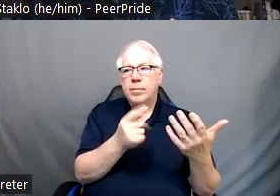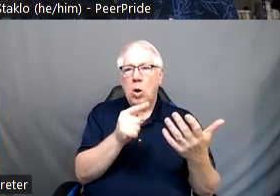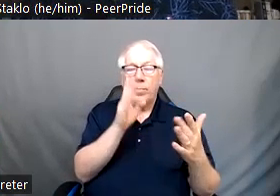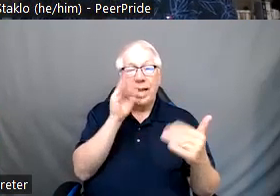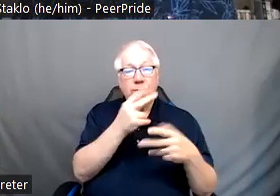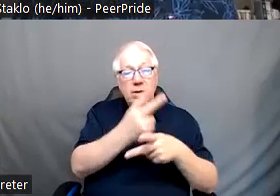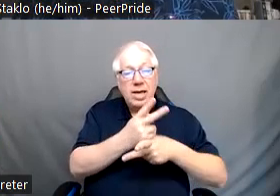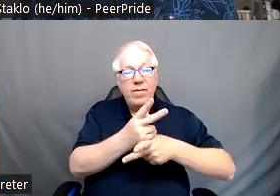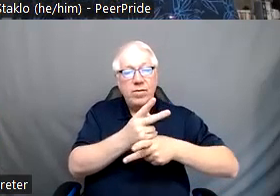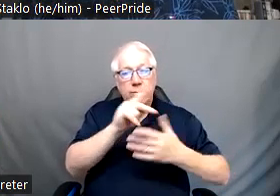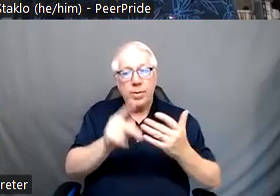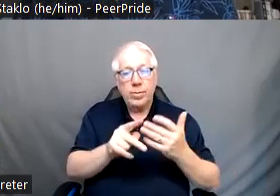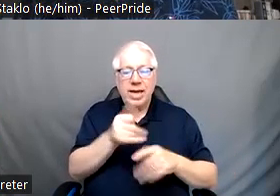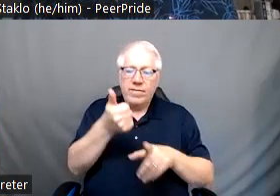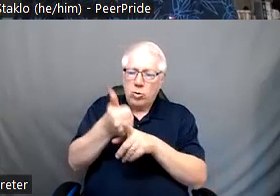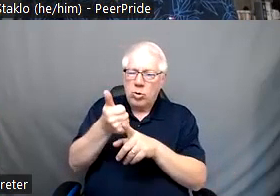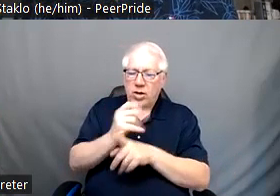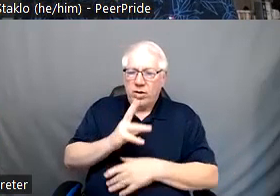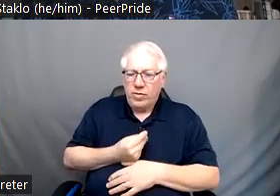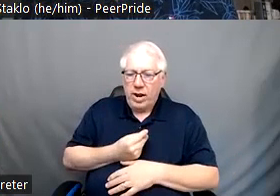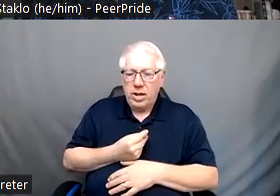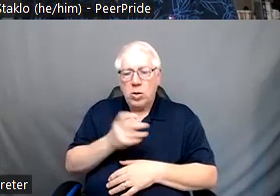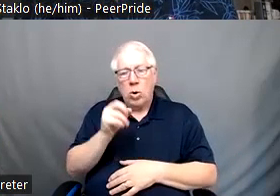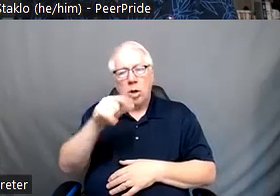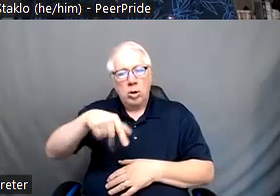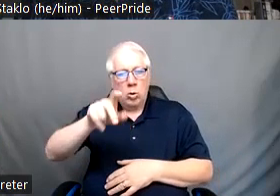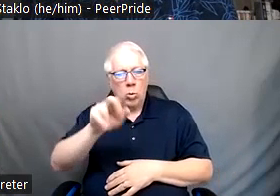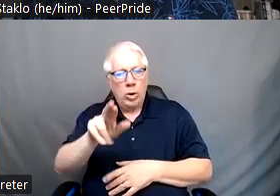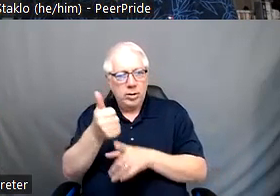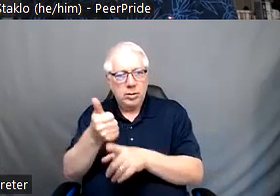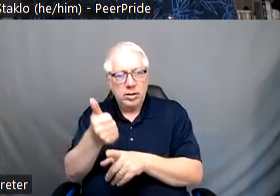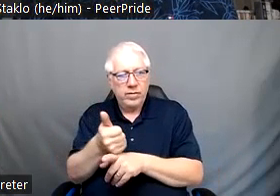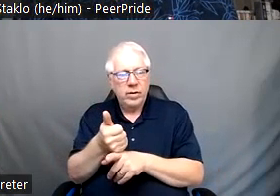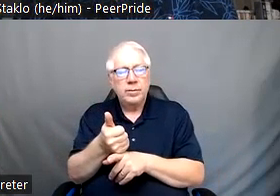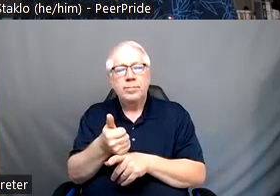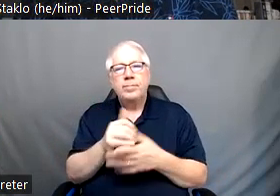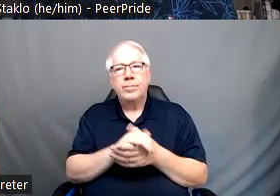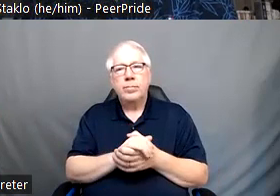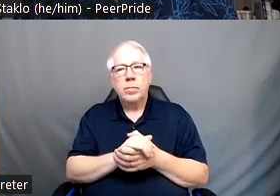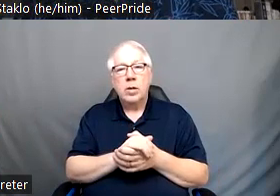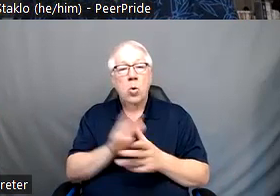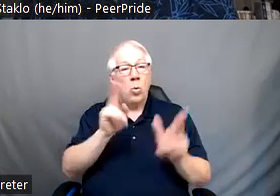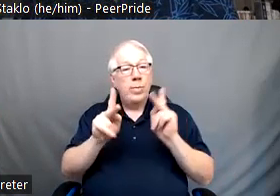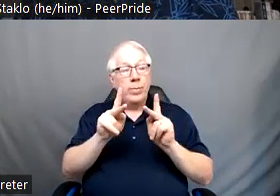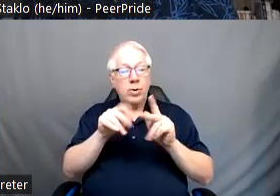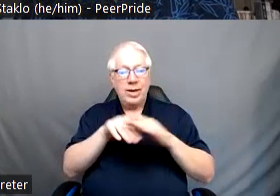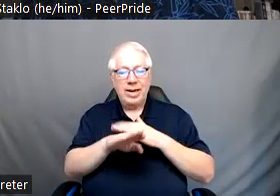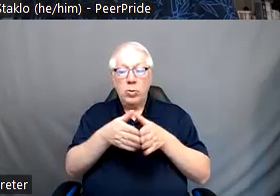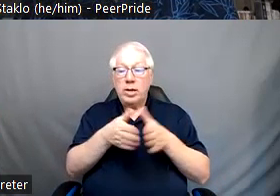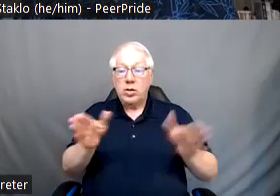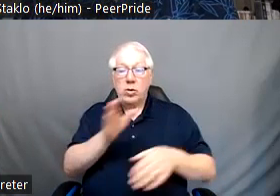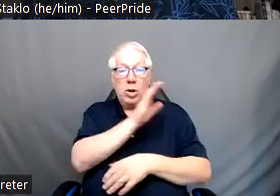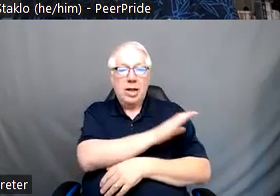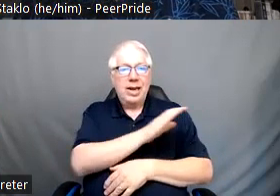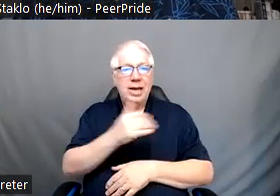to care for these populations if you are trans or if you're queer yourself. And so even when people get into a general clinic, I feel like there's